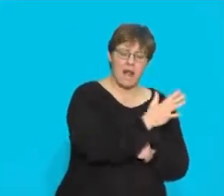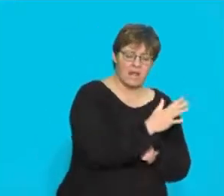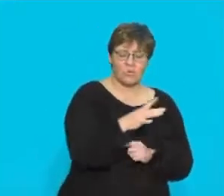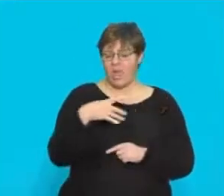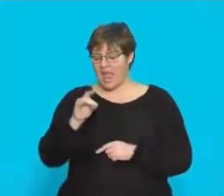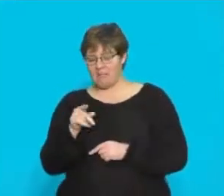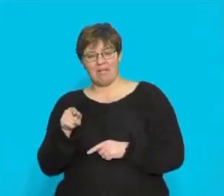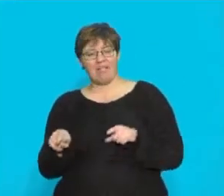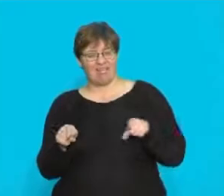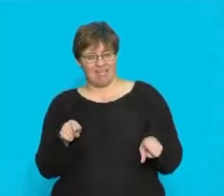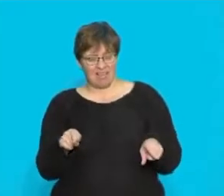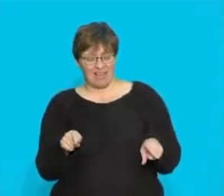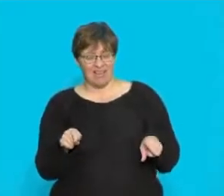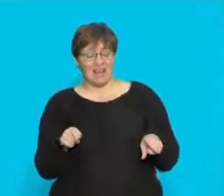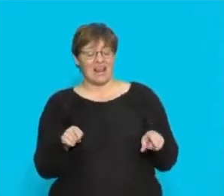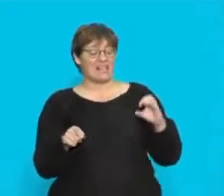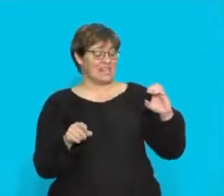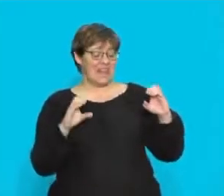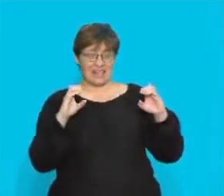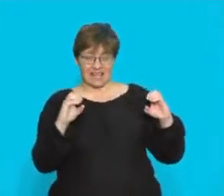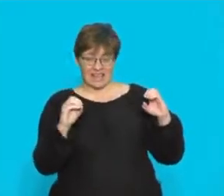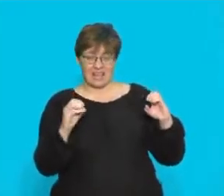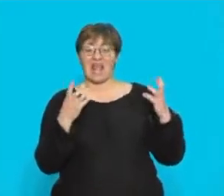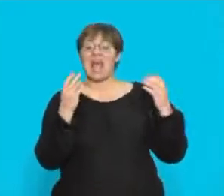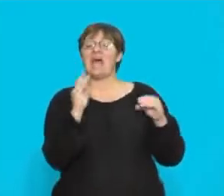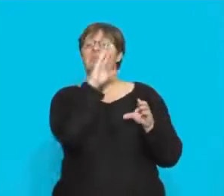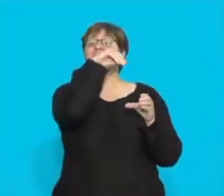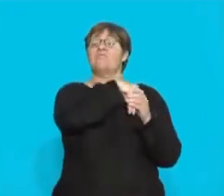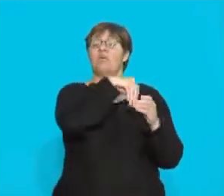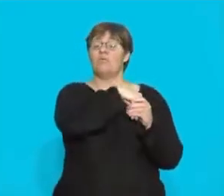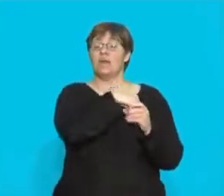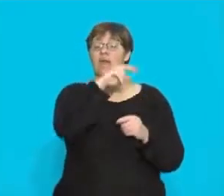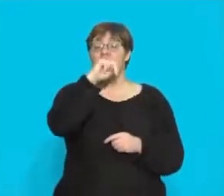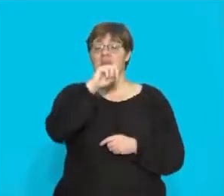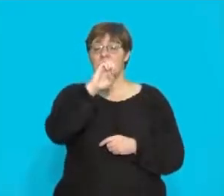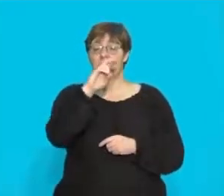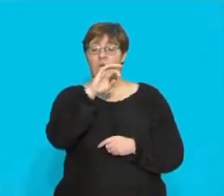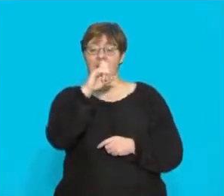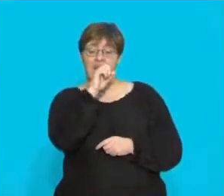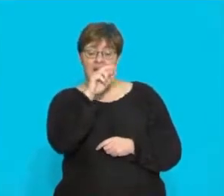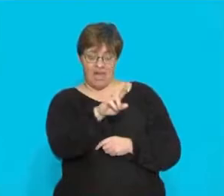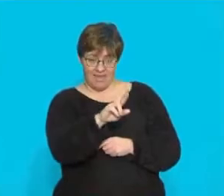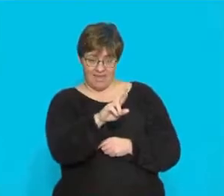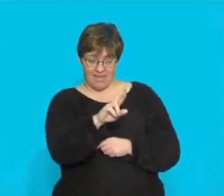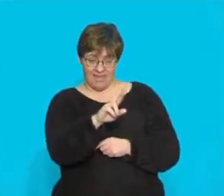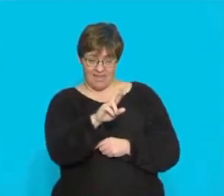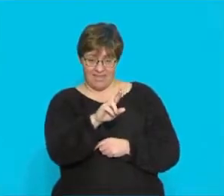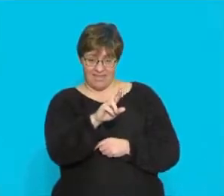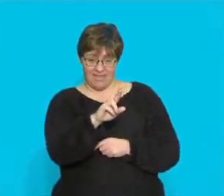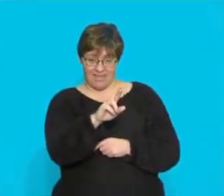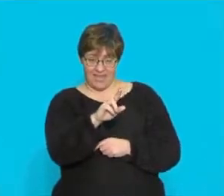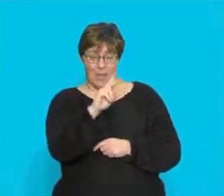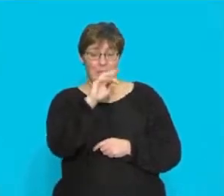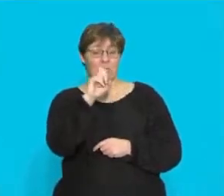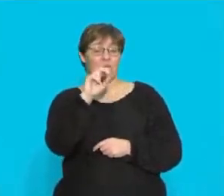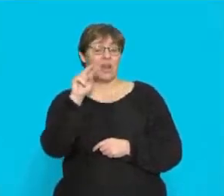an animal cell, okay, that both have a nuclear membrane, unlike the bacteria, and